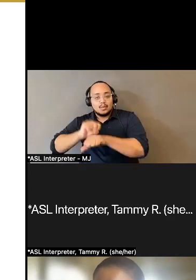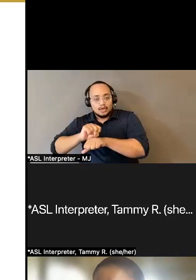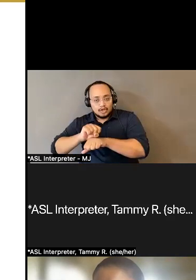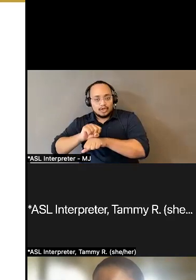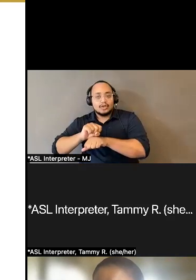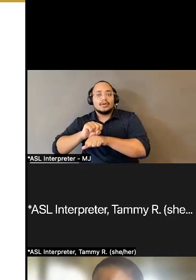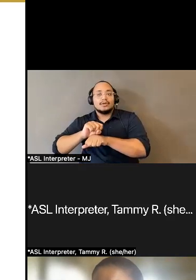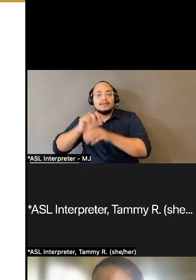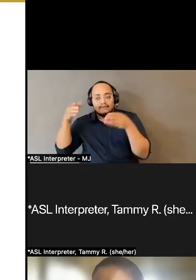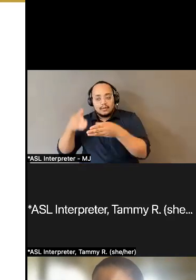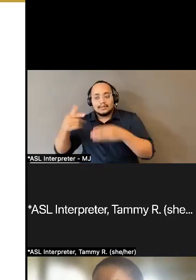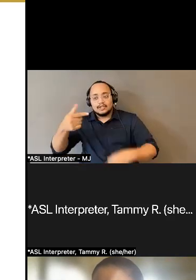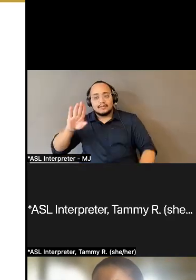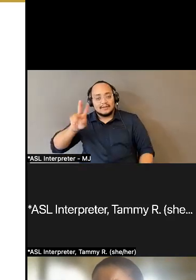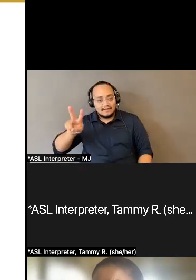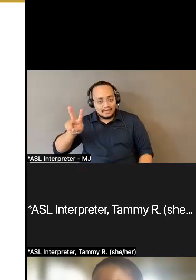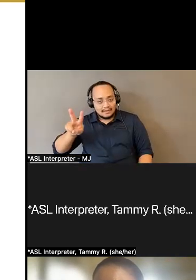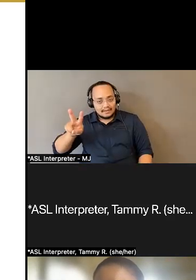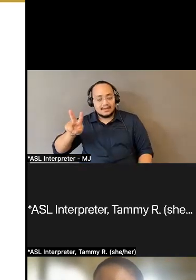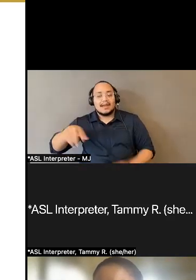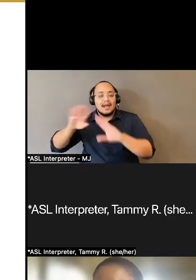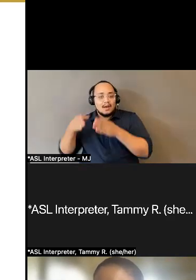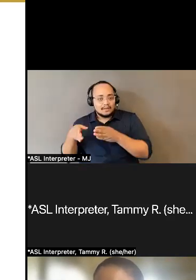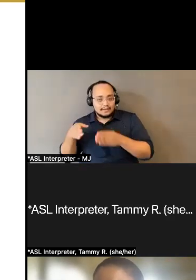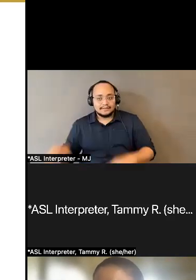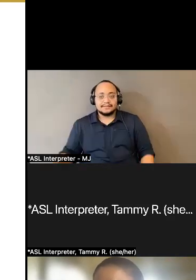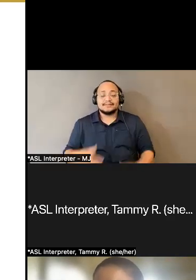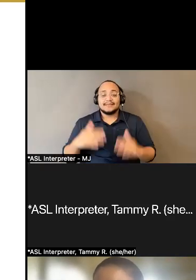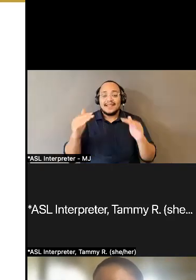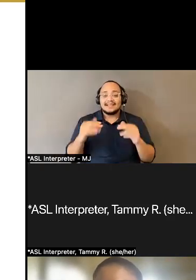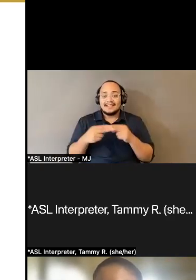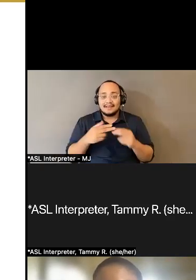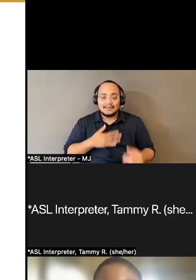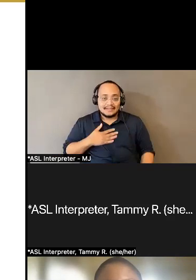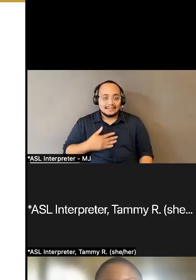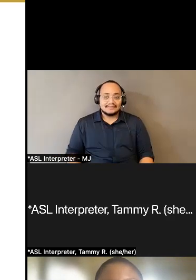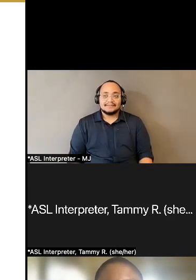intersection of gender-based violence and housing. Next slide, please.